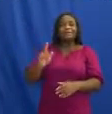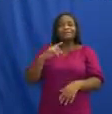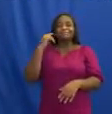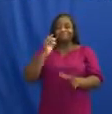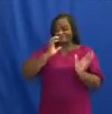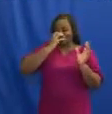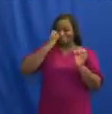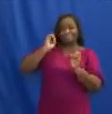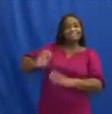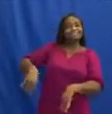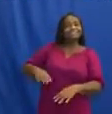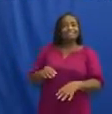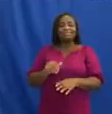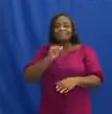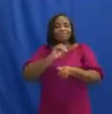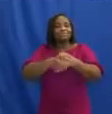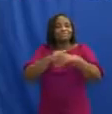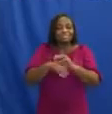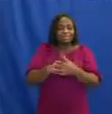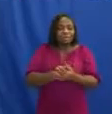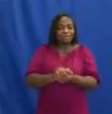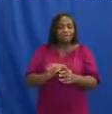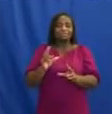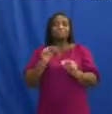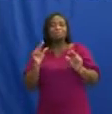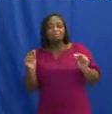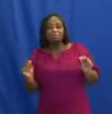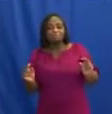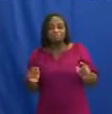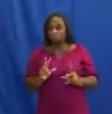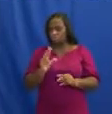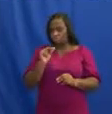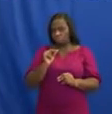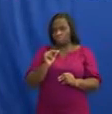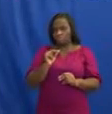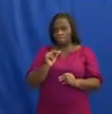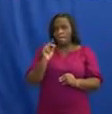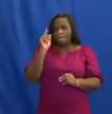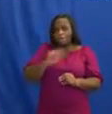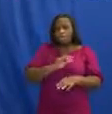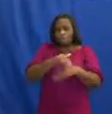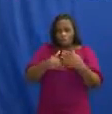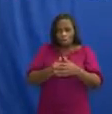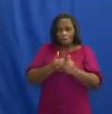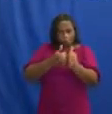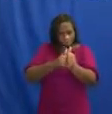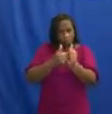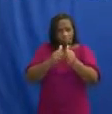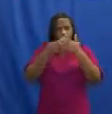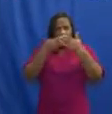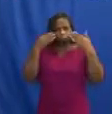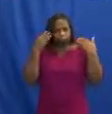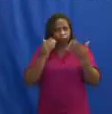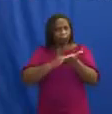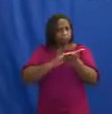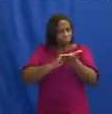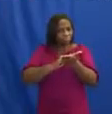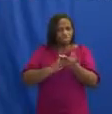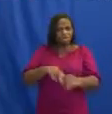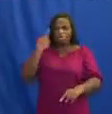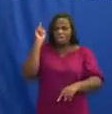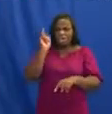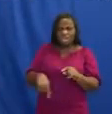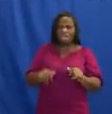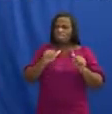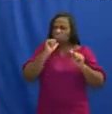down and discard the safety protocols that have served us well thus far. We